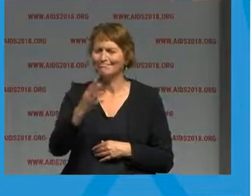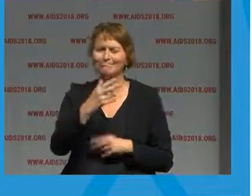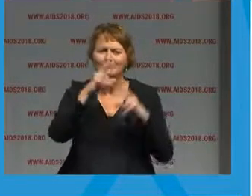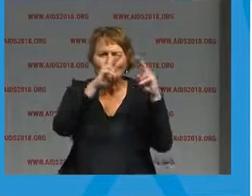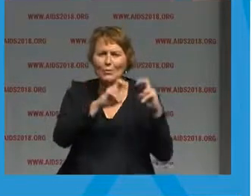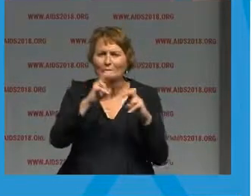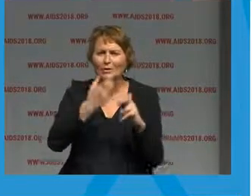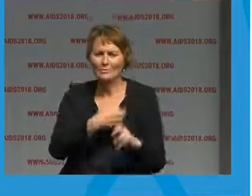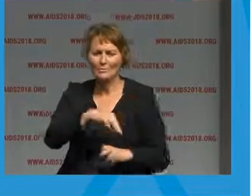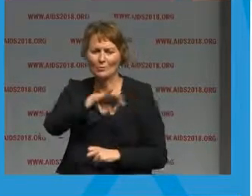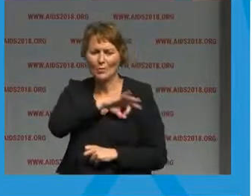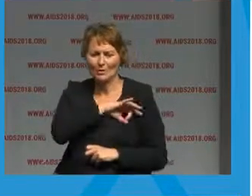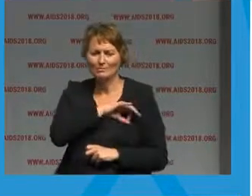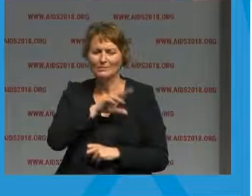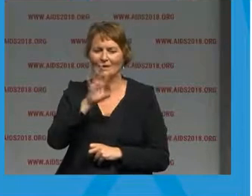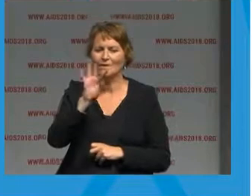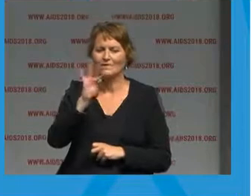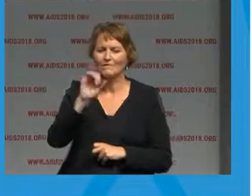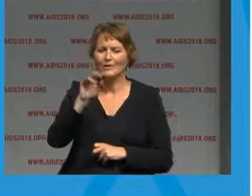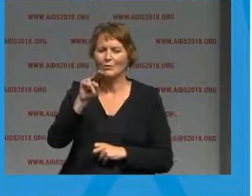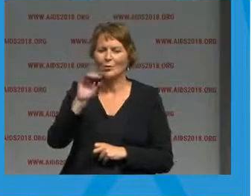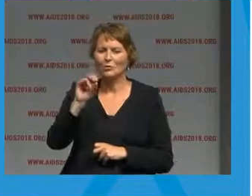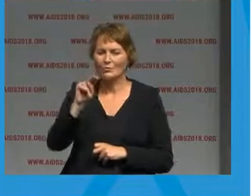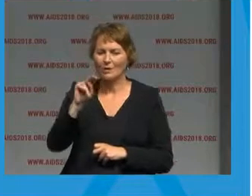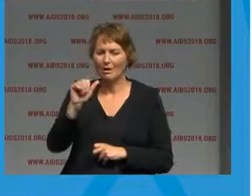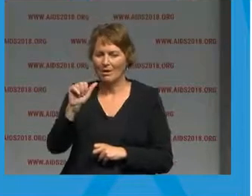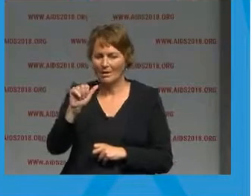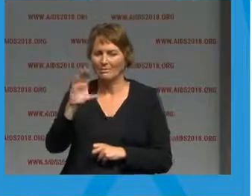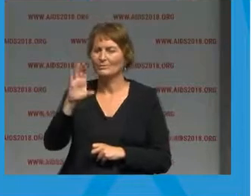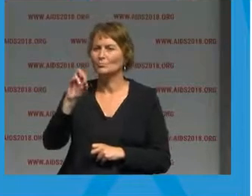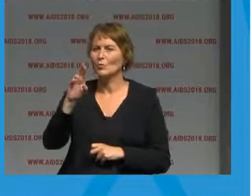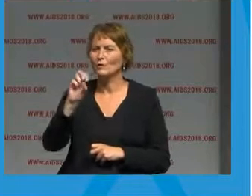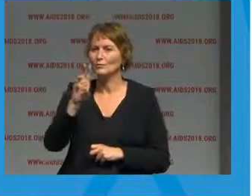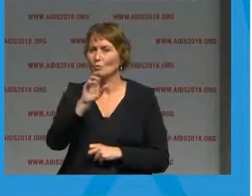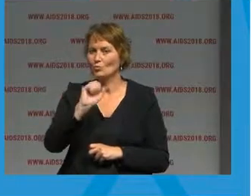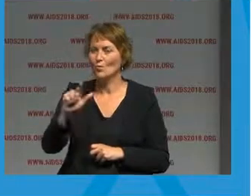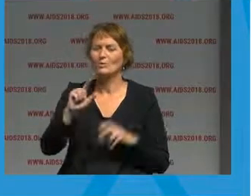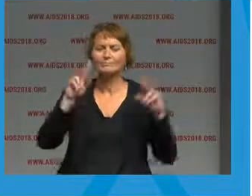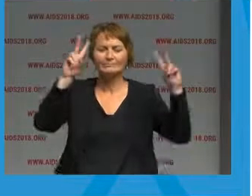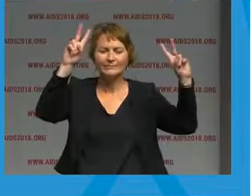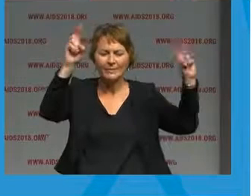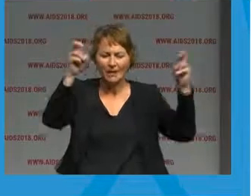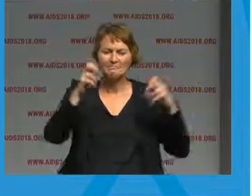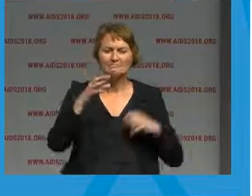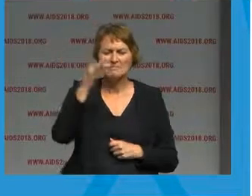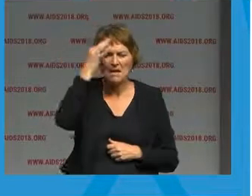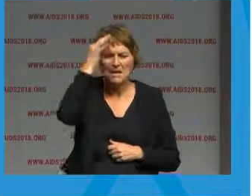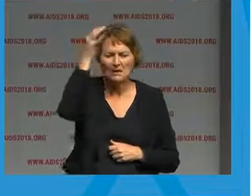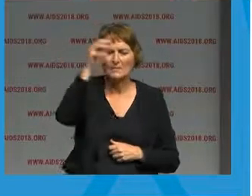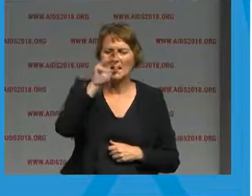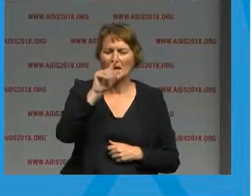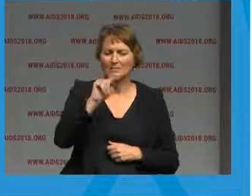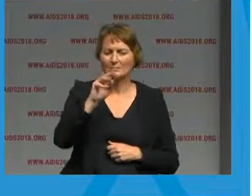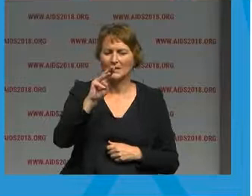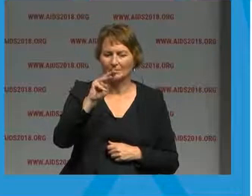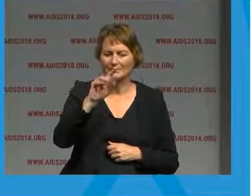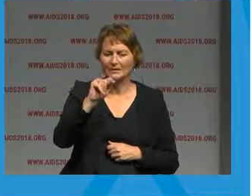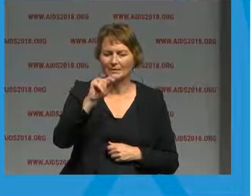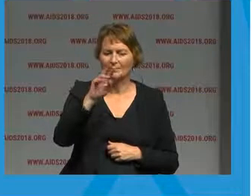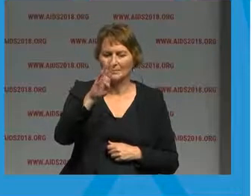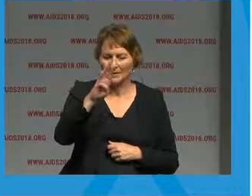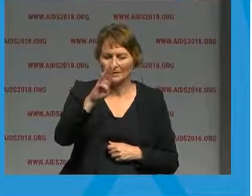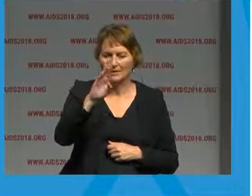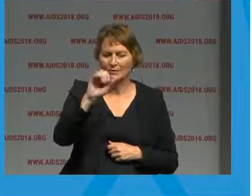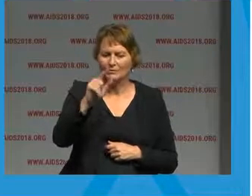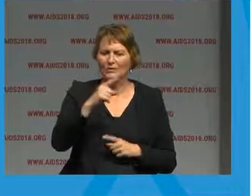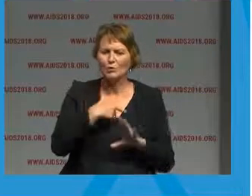to Fiona Creswell of Uganda for her abstract entitled Expert MTB RIF Ultra for Earlier Diagnosis of